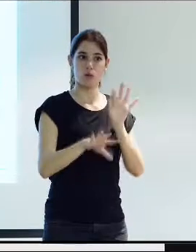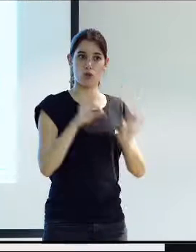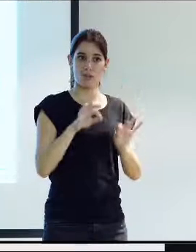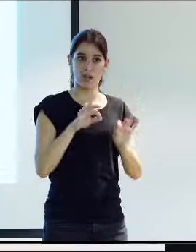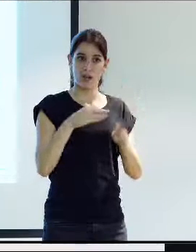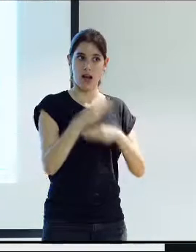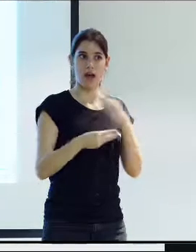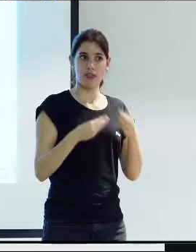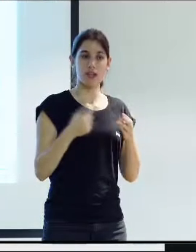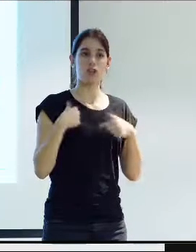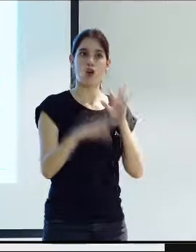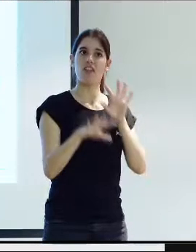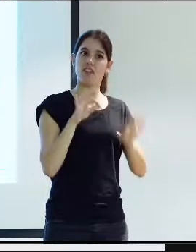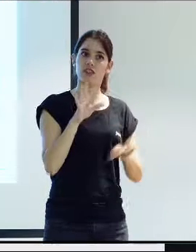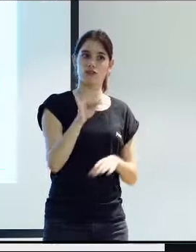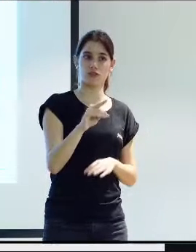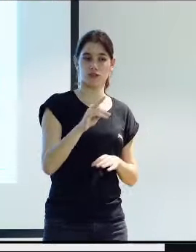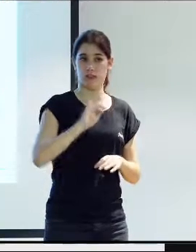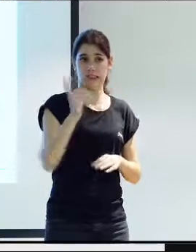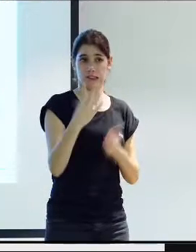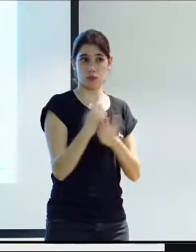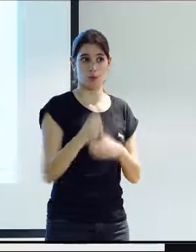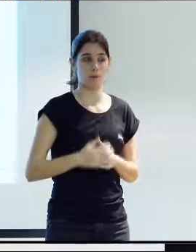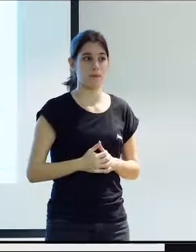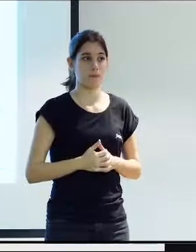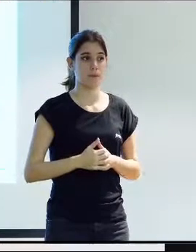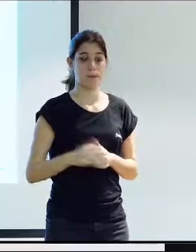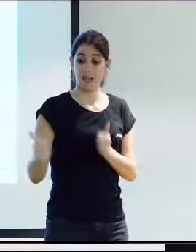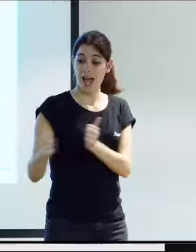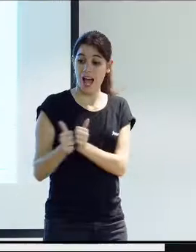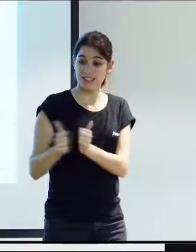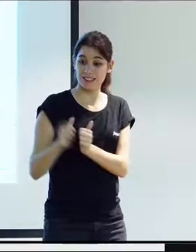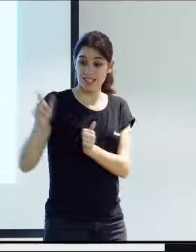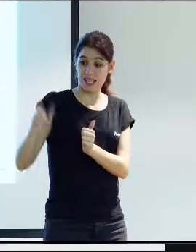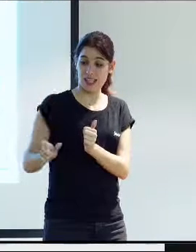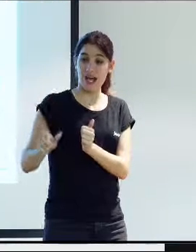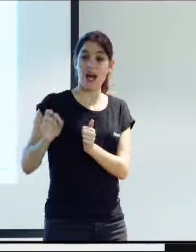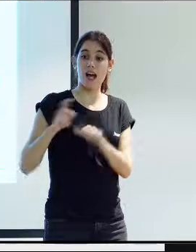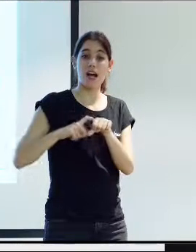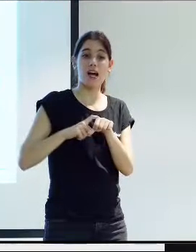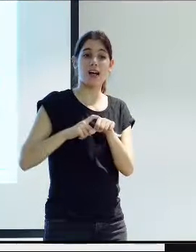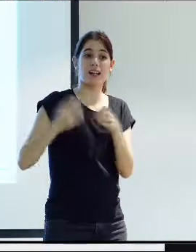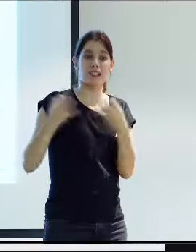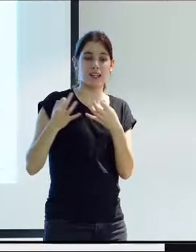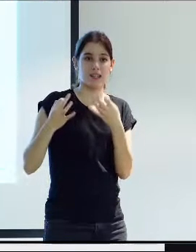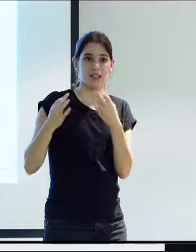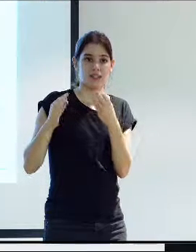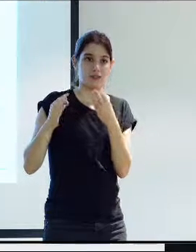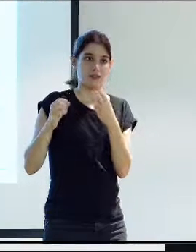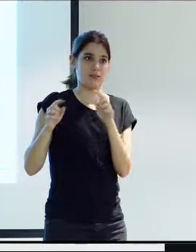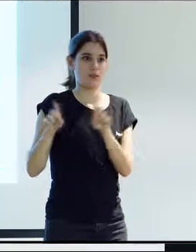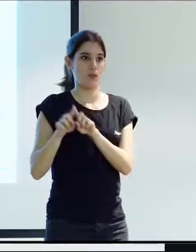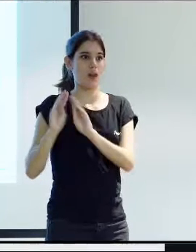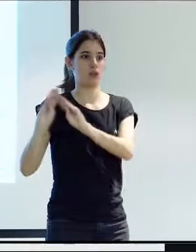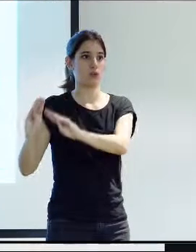helps with our personal autonomy, etc. And a personal assistant has the peculiarity that that